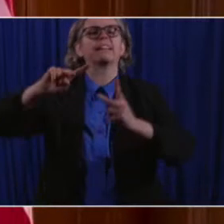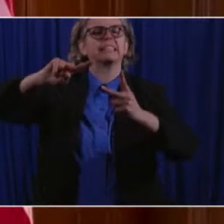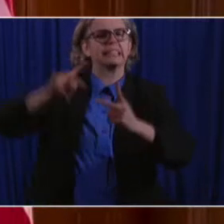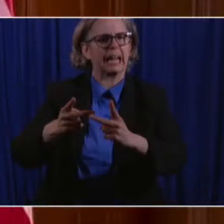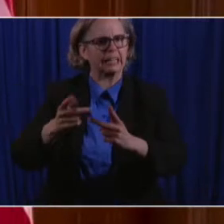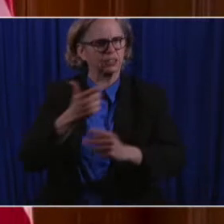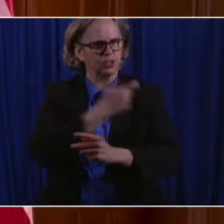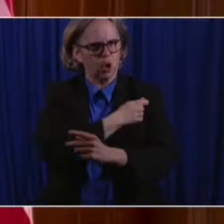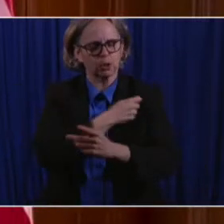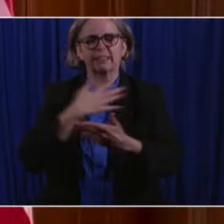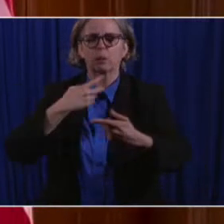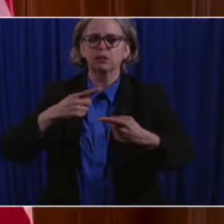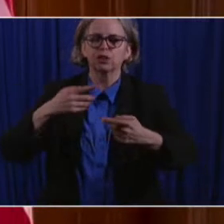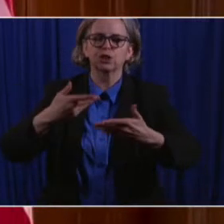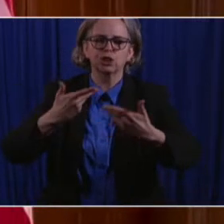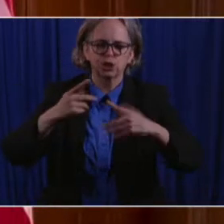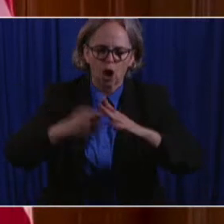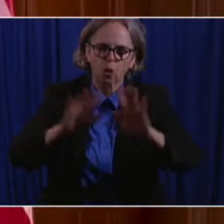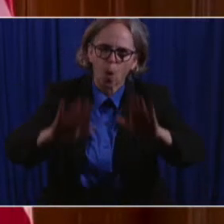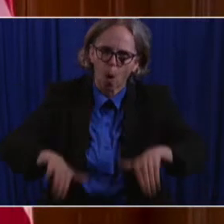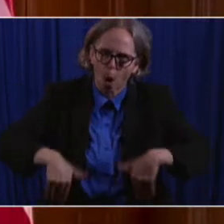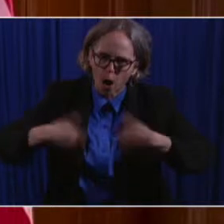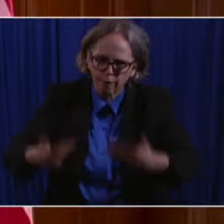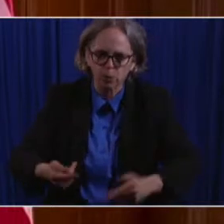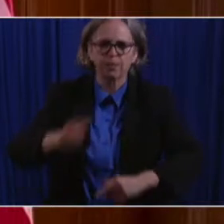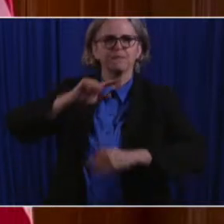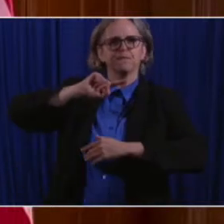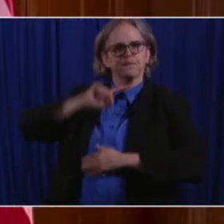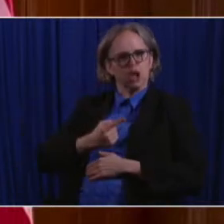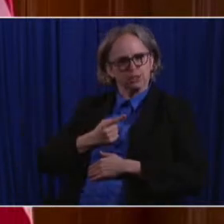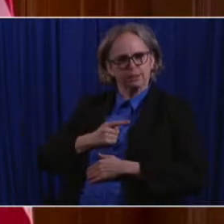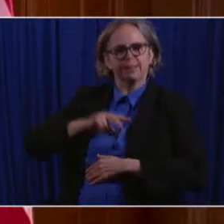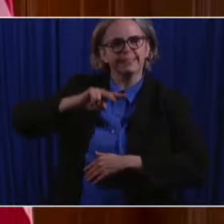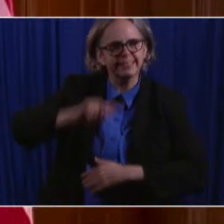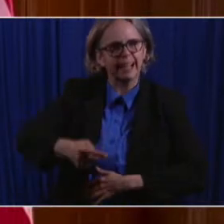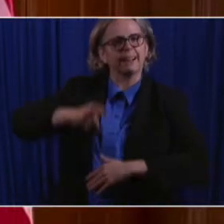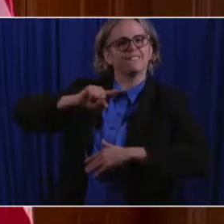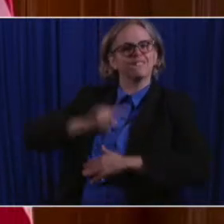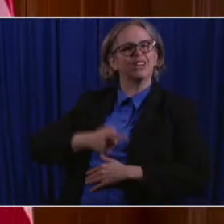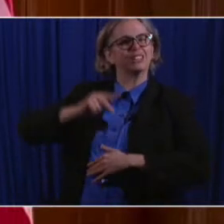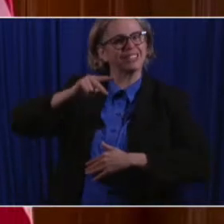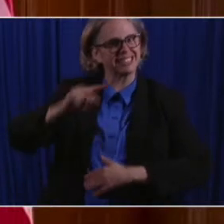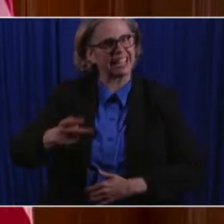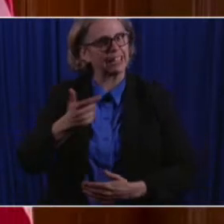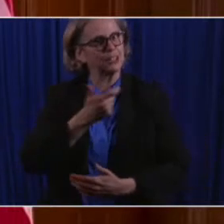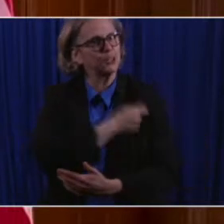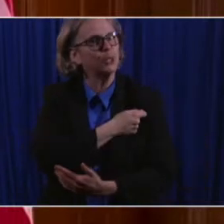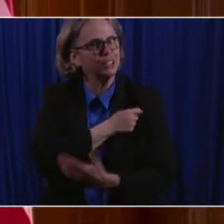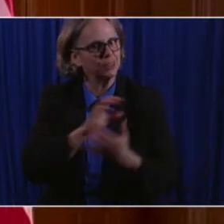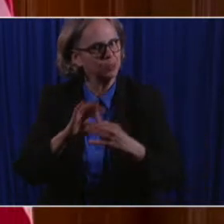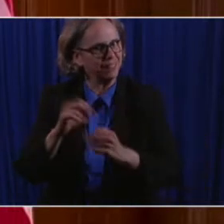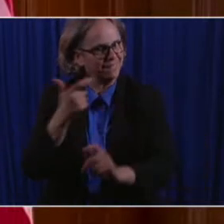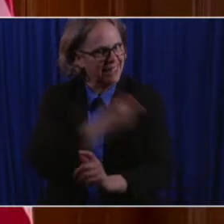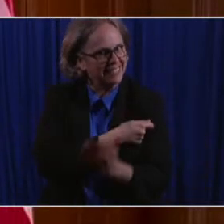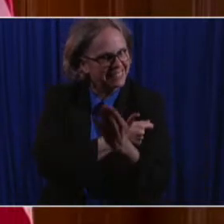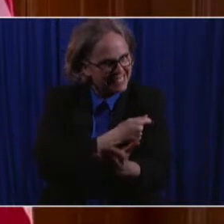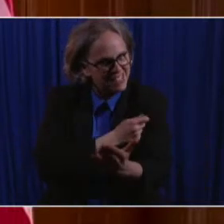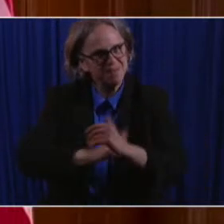be no first doses given weeks 4, 5, and 6. So Ohioans can visit